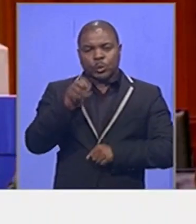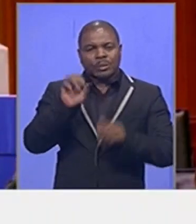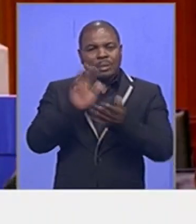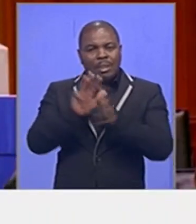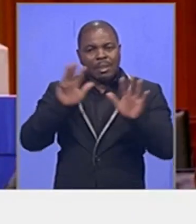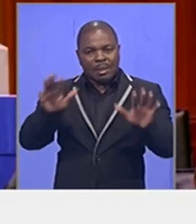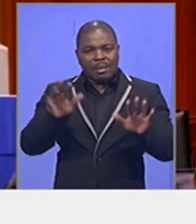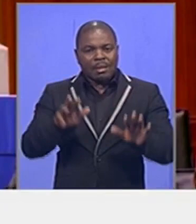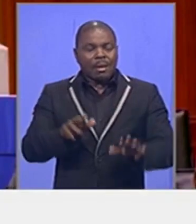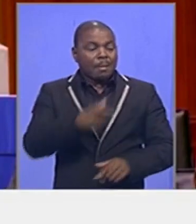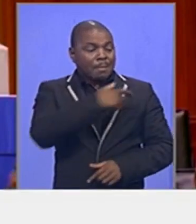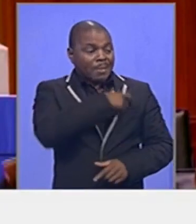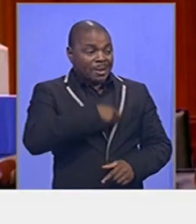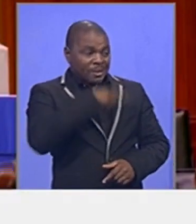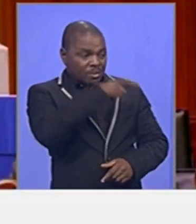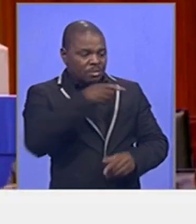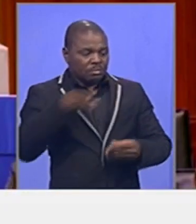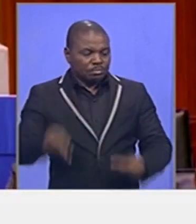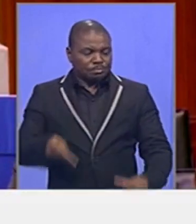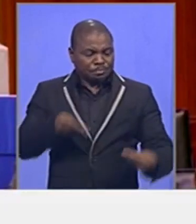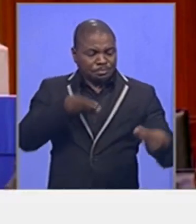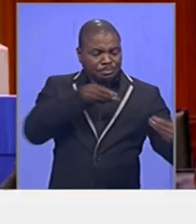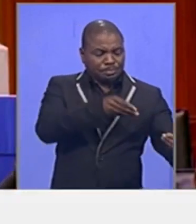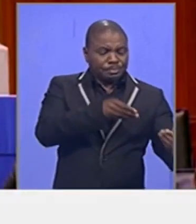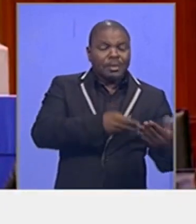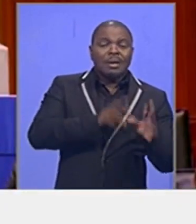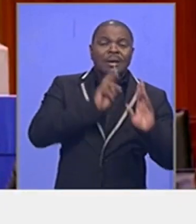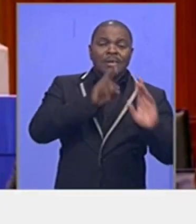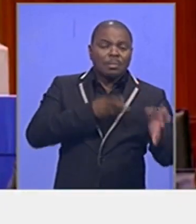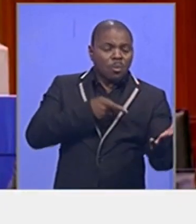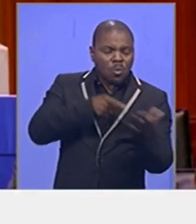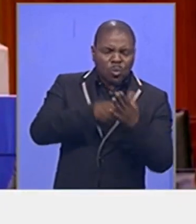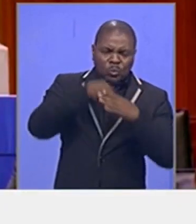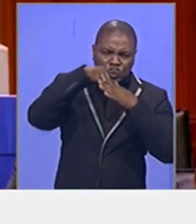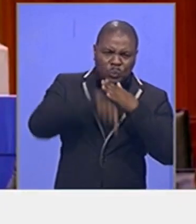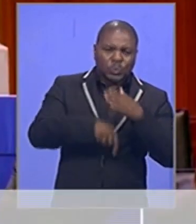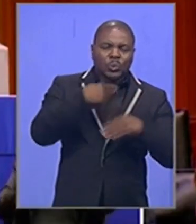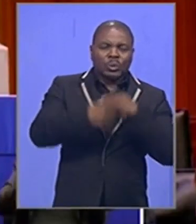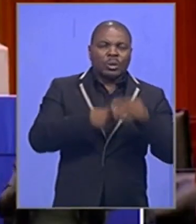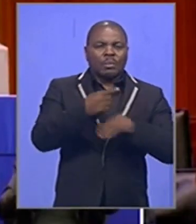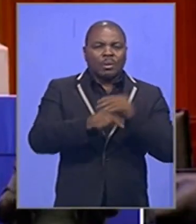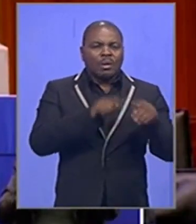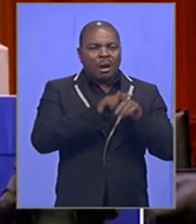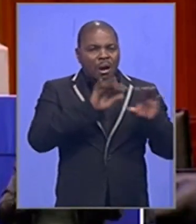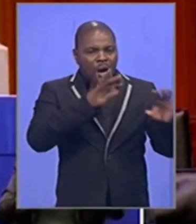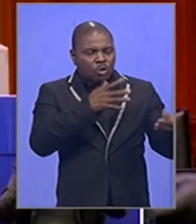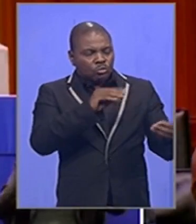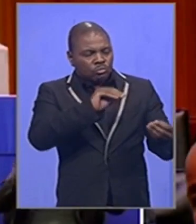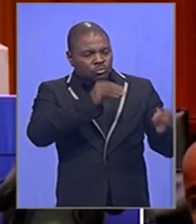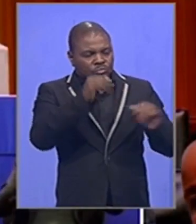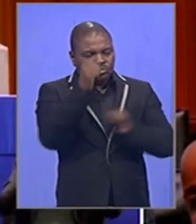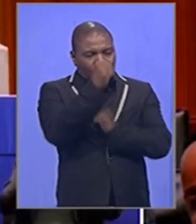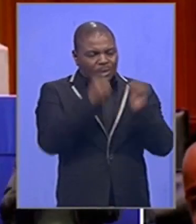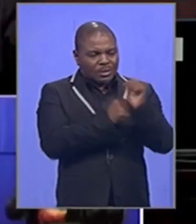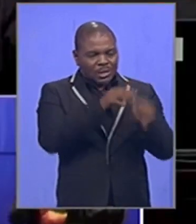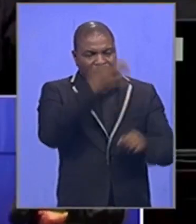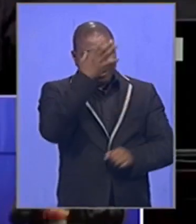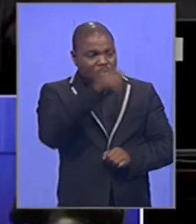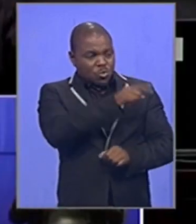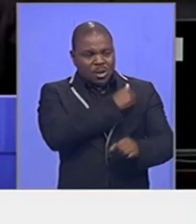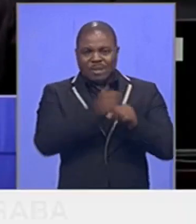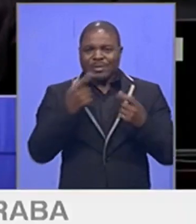handed over to the President a substantive report on the macro reorganization of the state. It was never